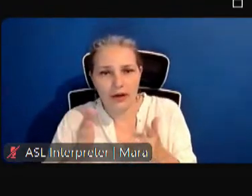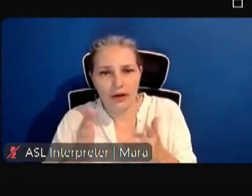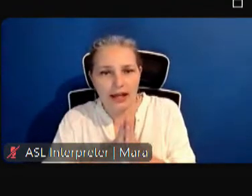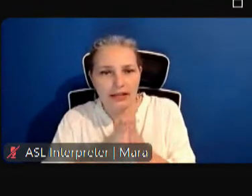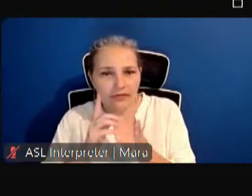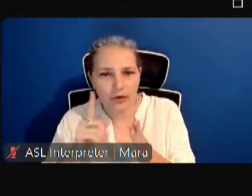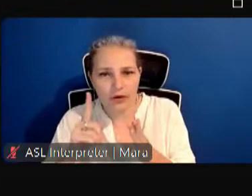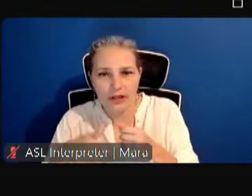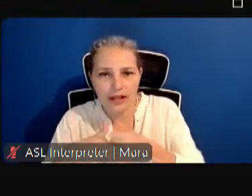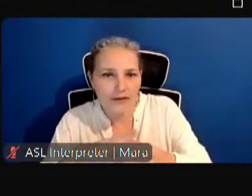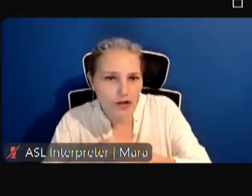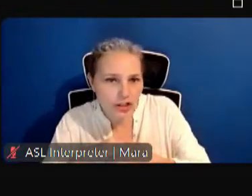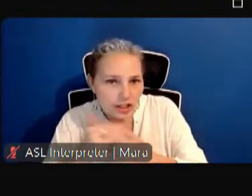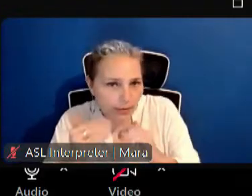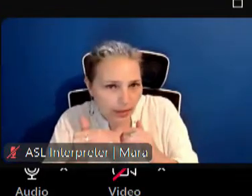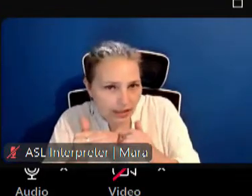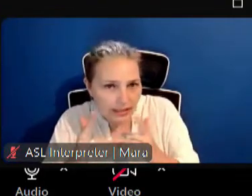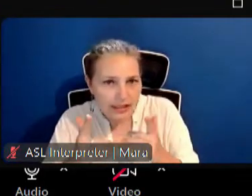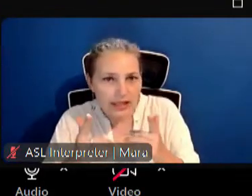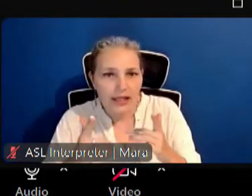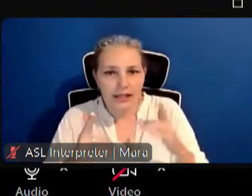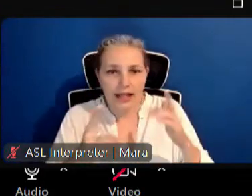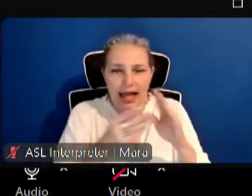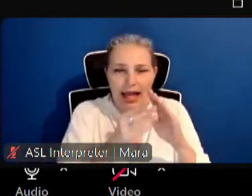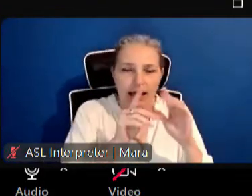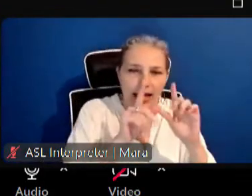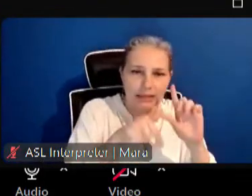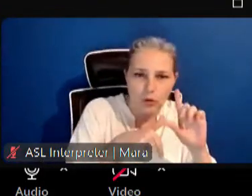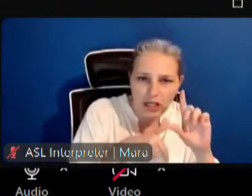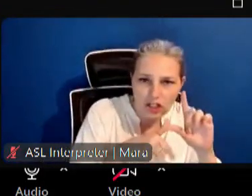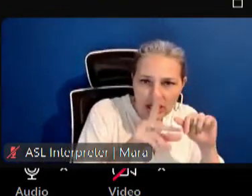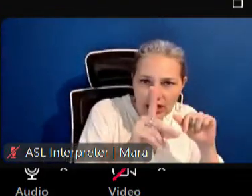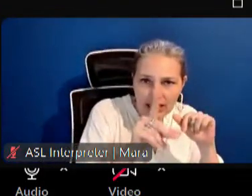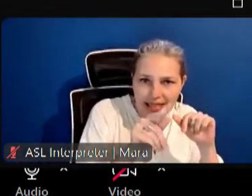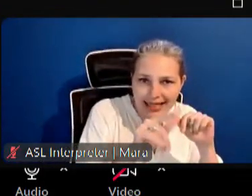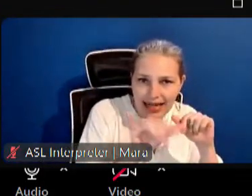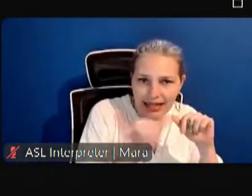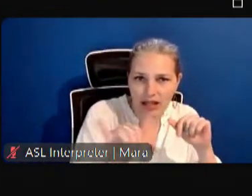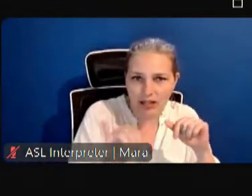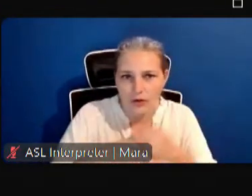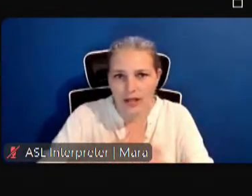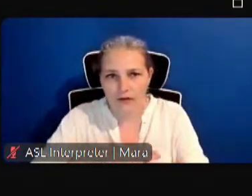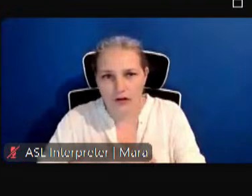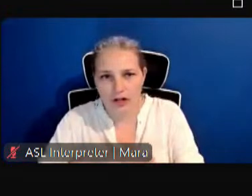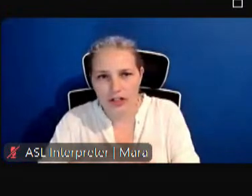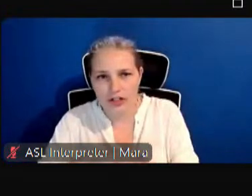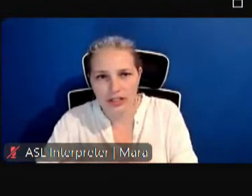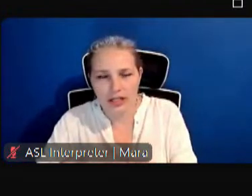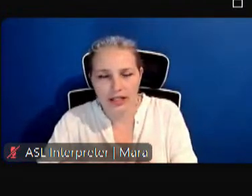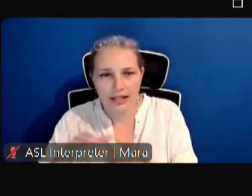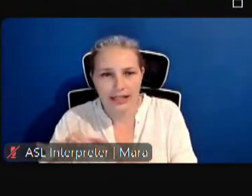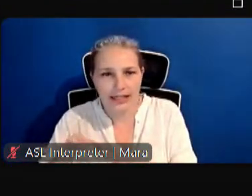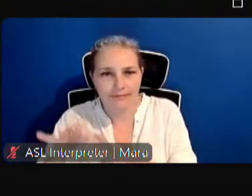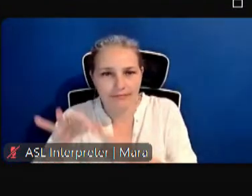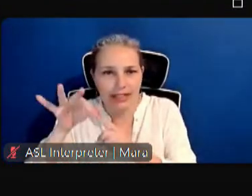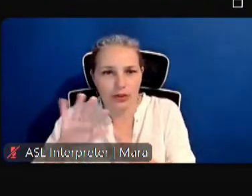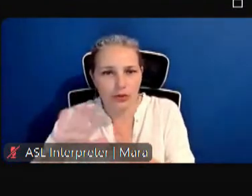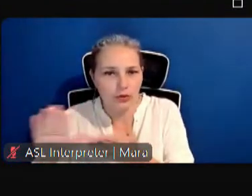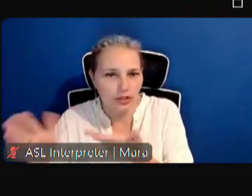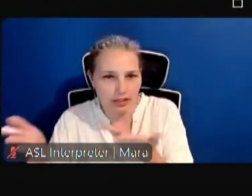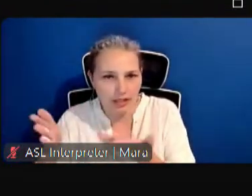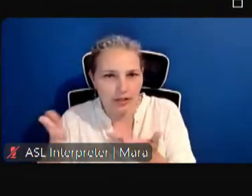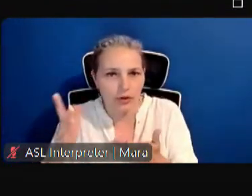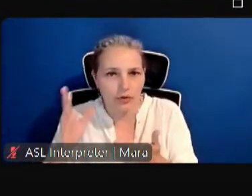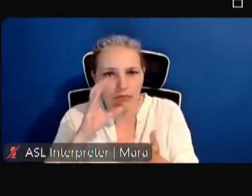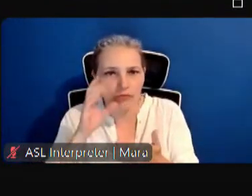expiration dates, and any coverage exclusions. You're going to want to ask about workers' compensation for their employees. You can actually check the Contractor